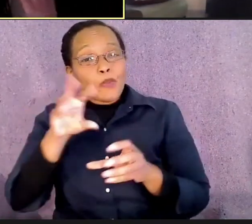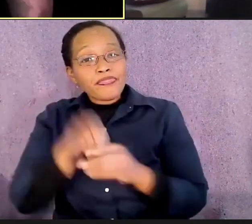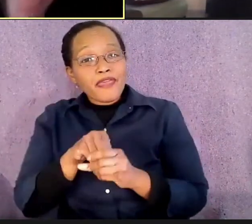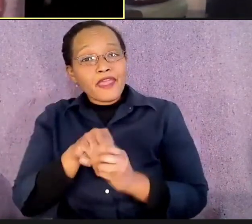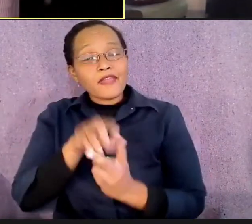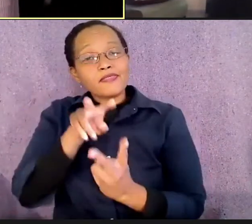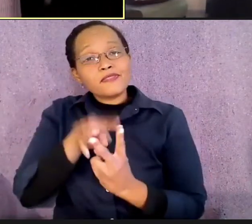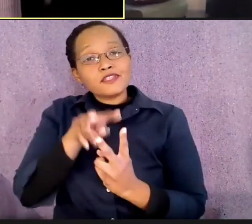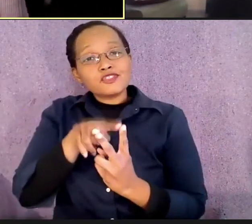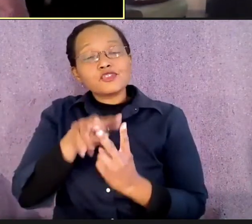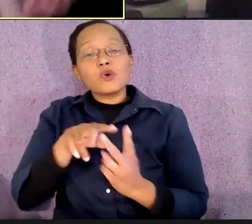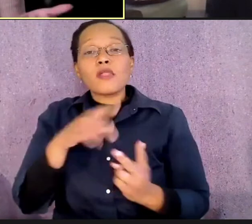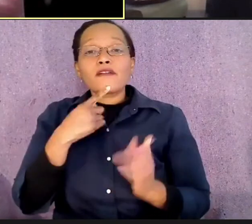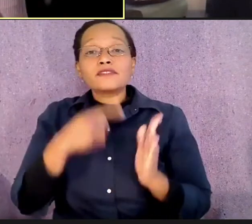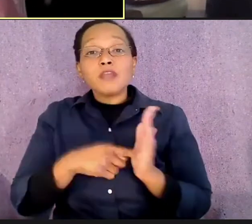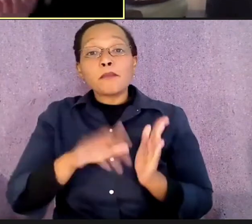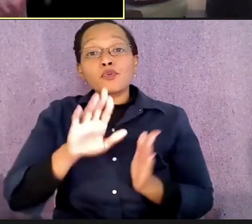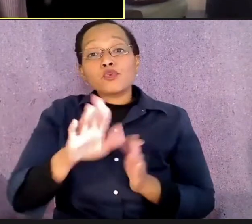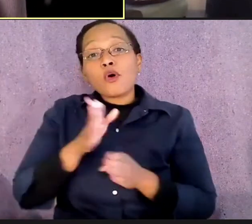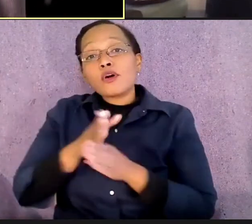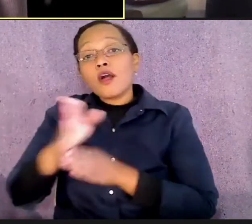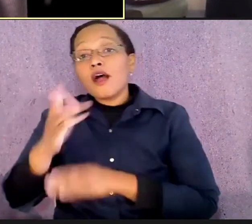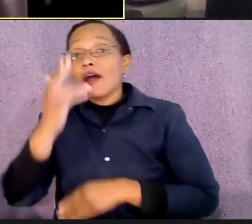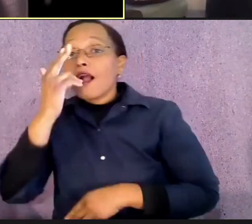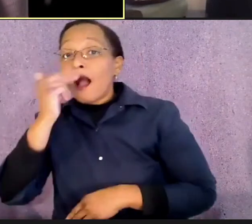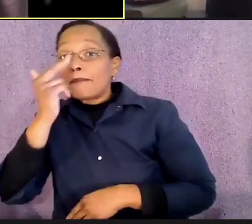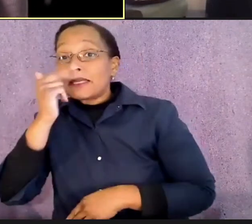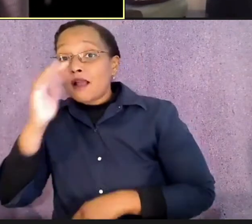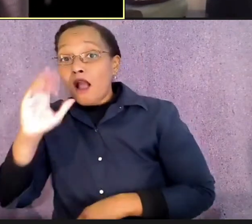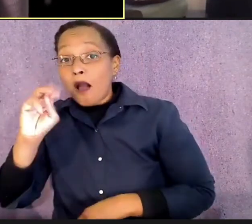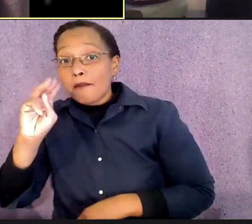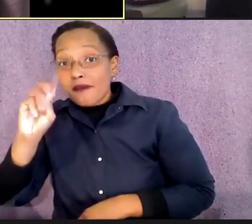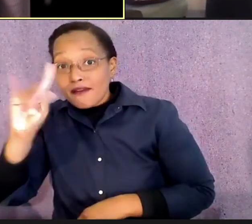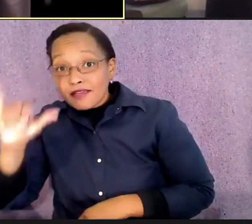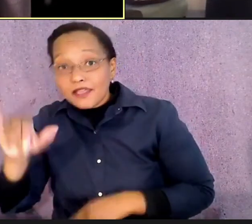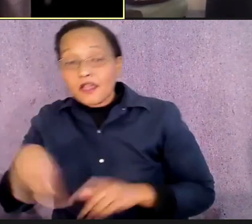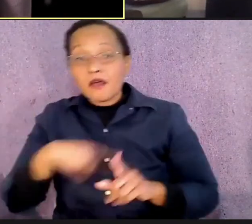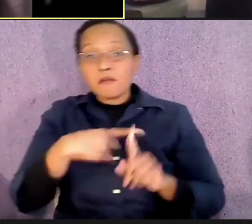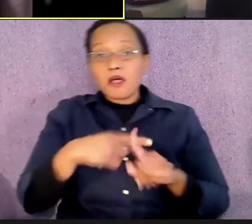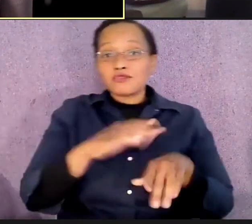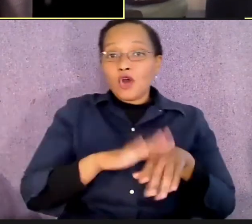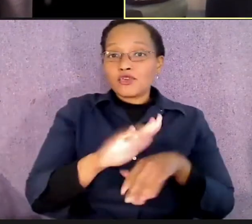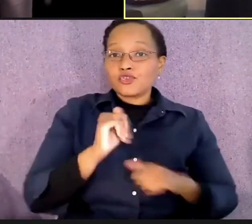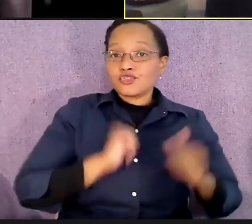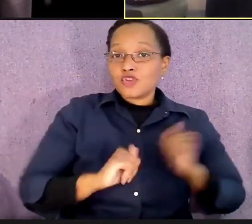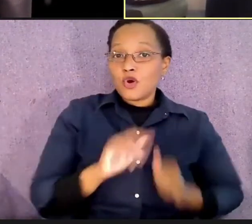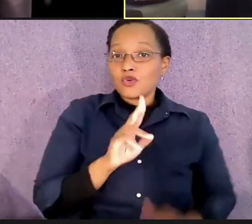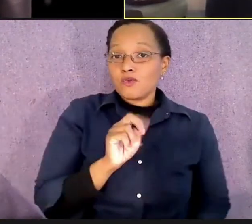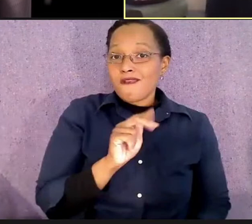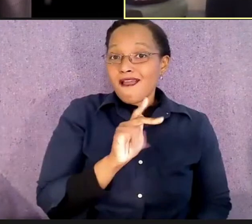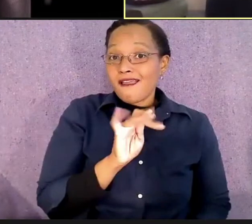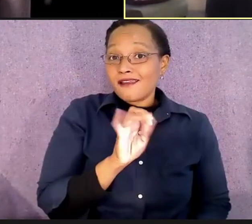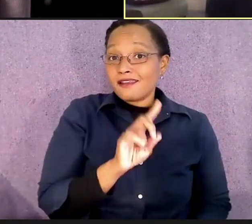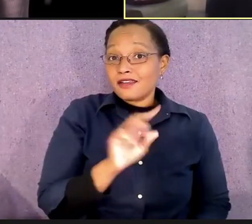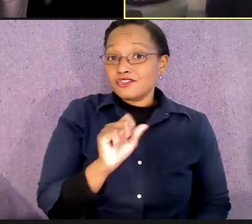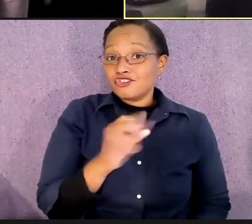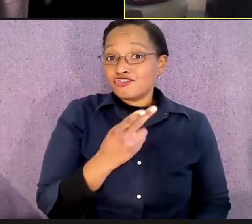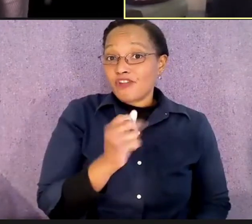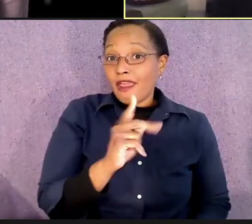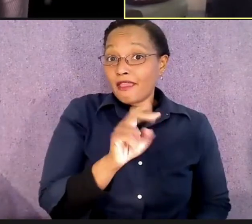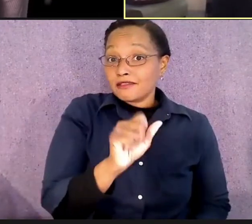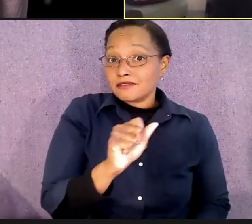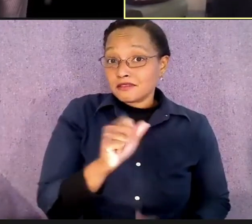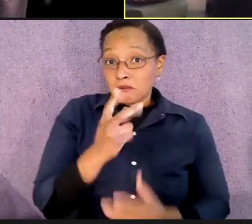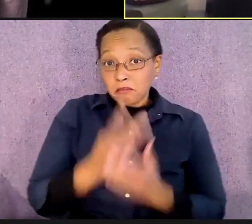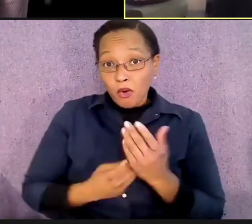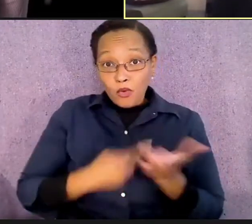stand-up comedy and then when you're like on the show like doing United Shades? I mean, yes, when I do stand-up